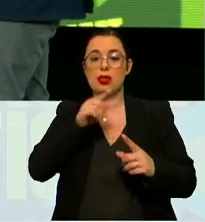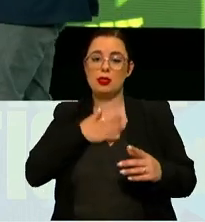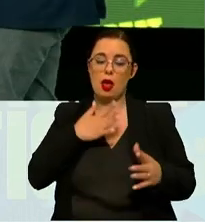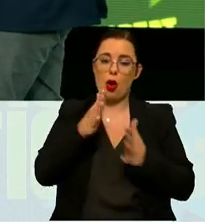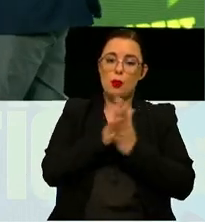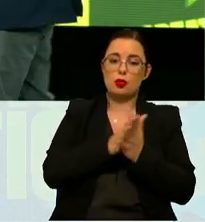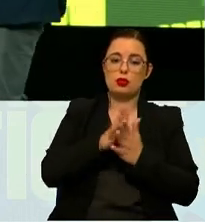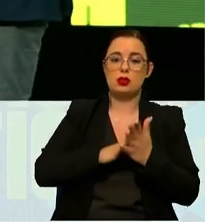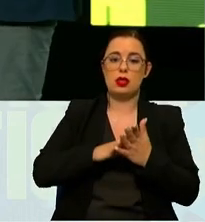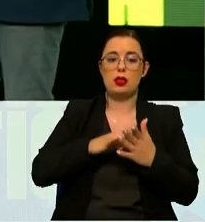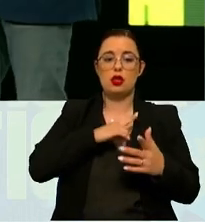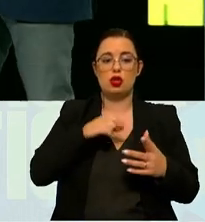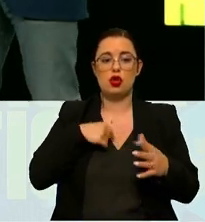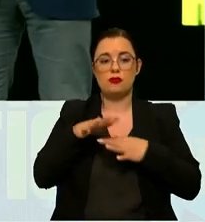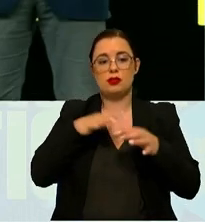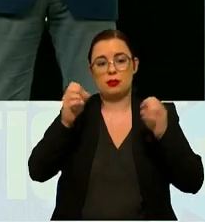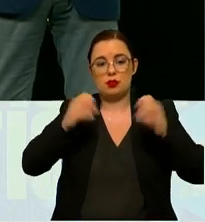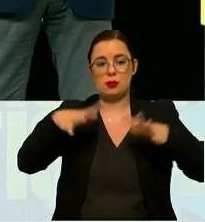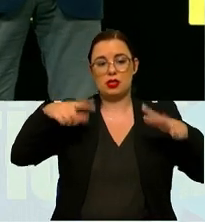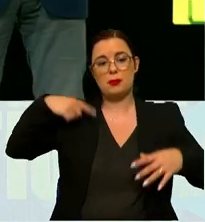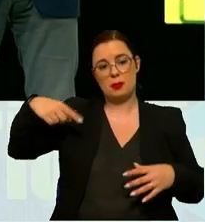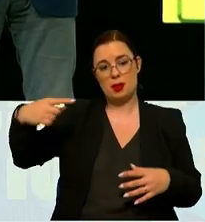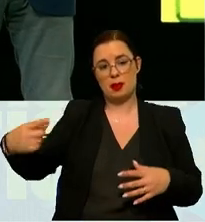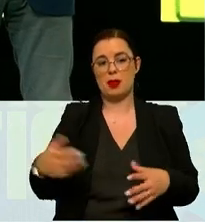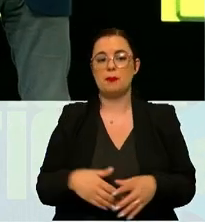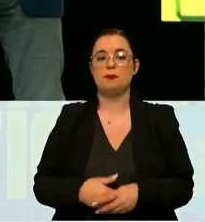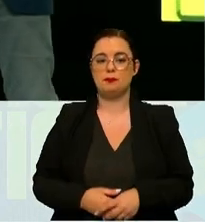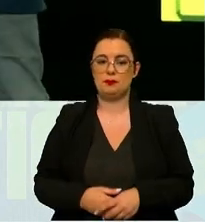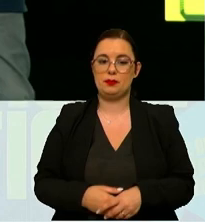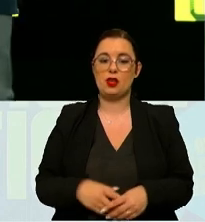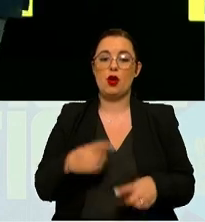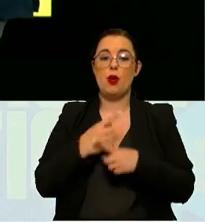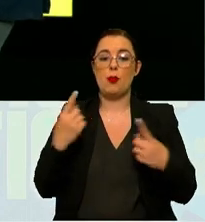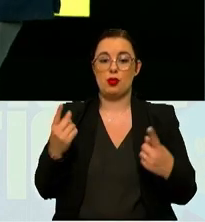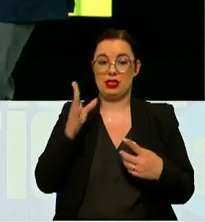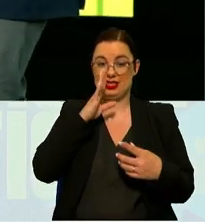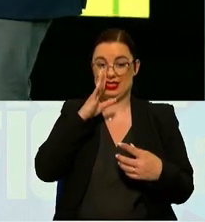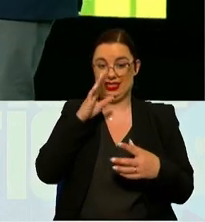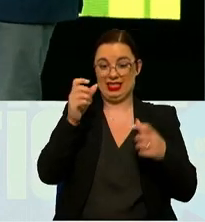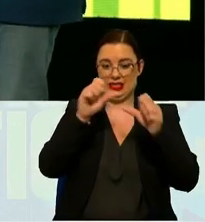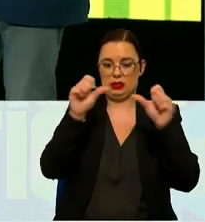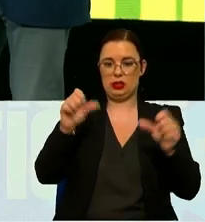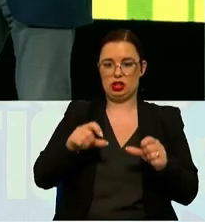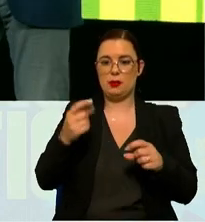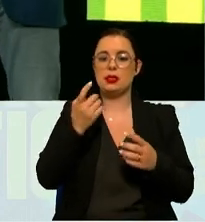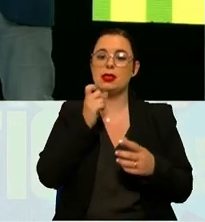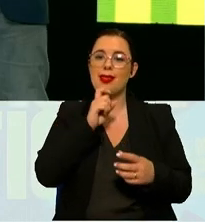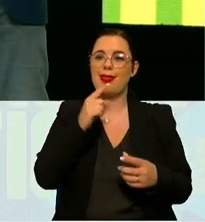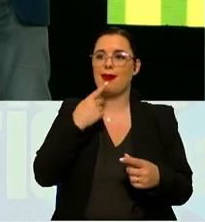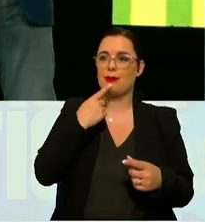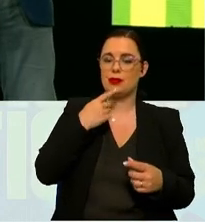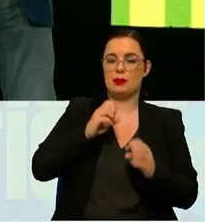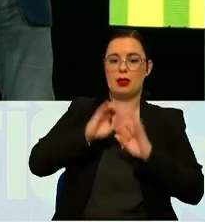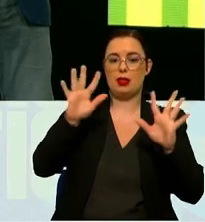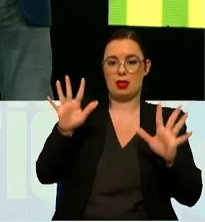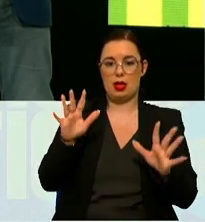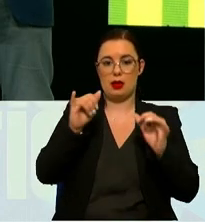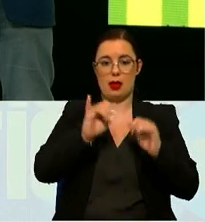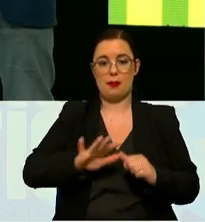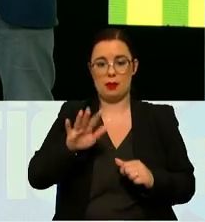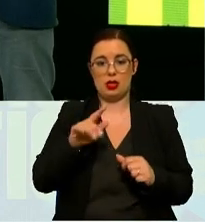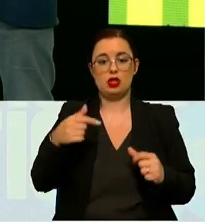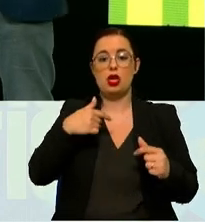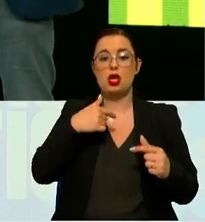bring magic to everyday life. Because when you design a system that understands what's in an image, that